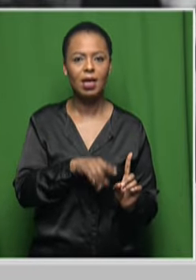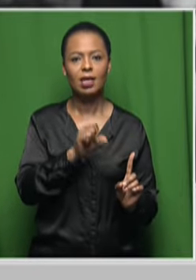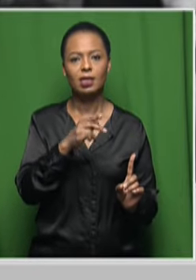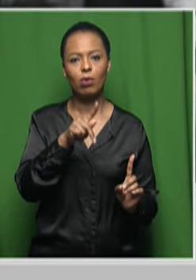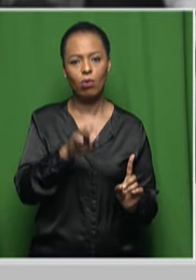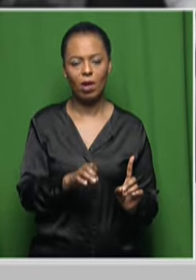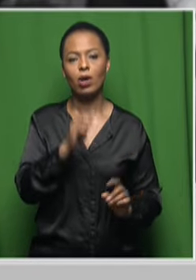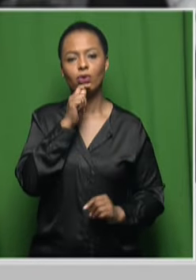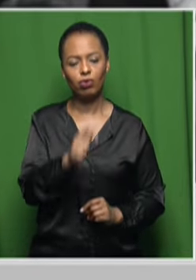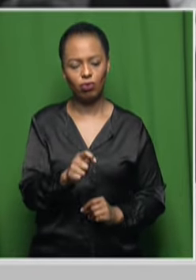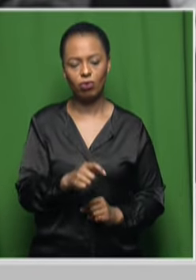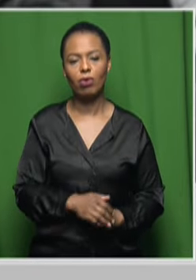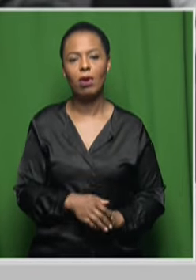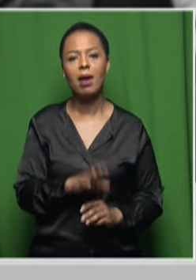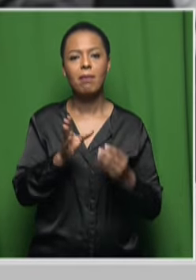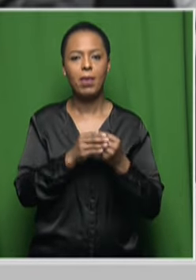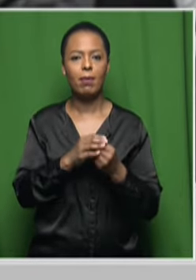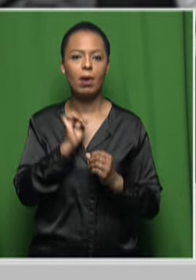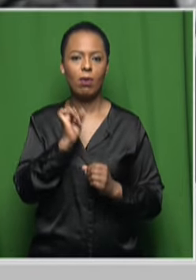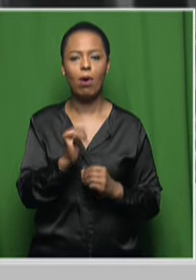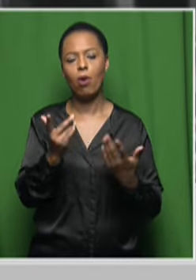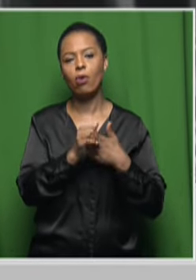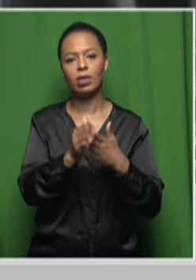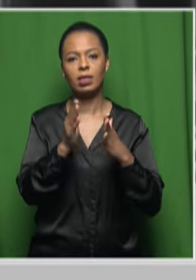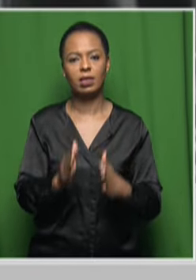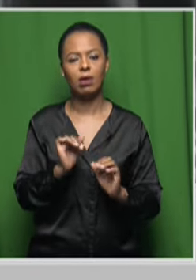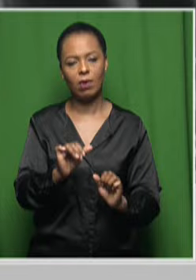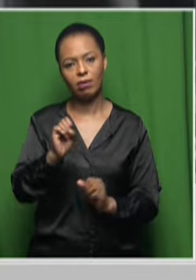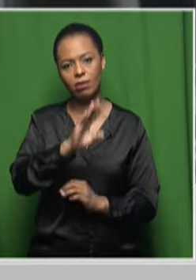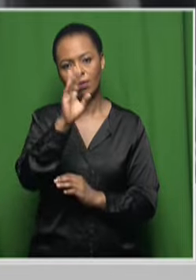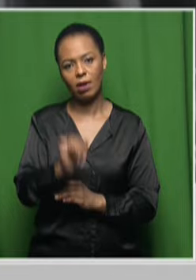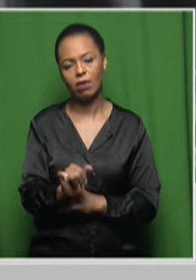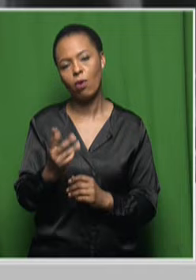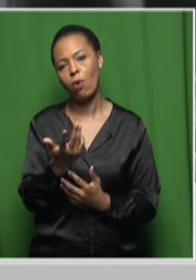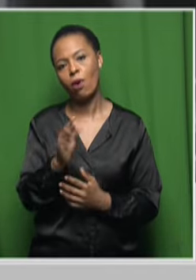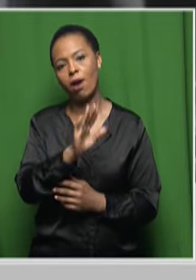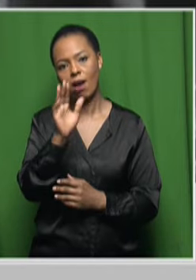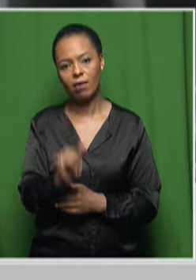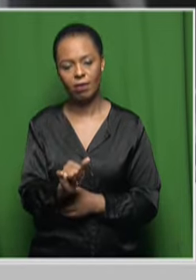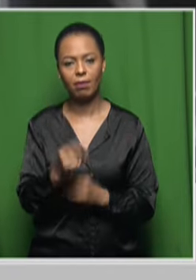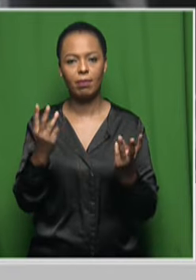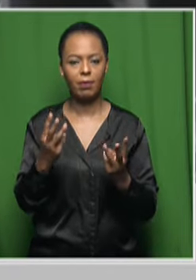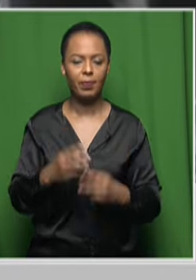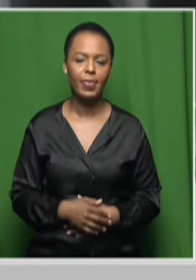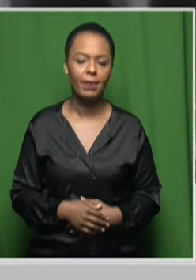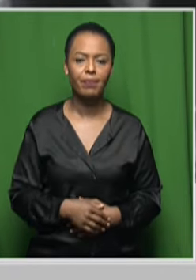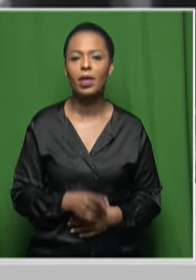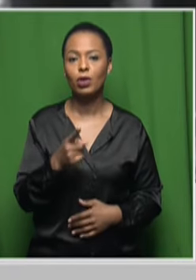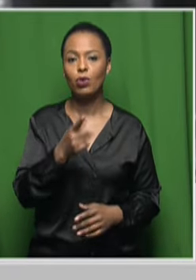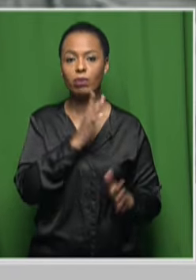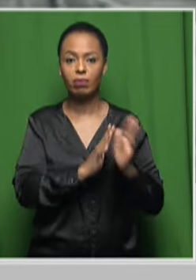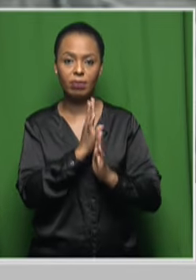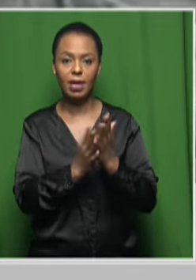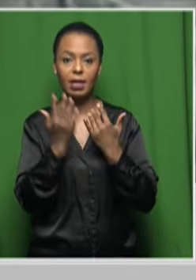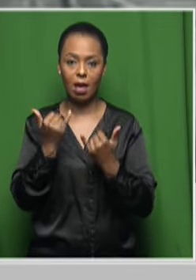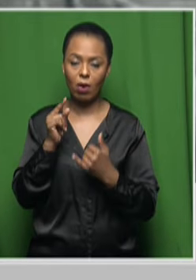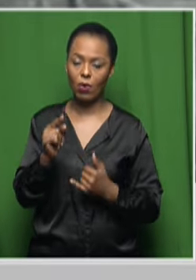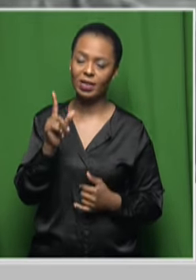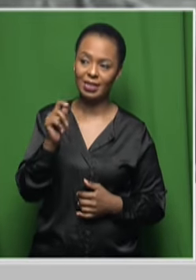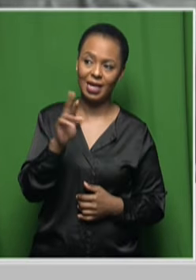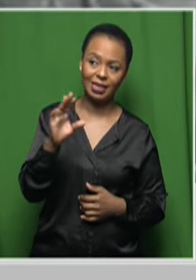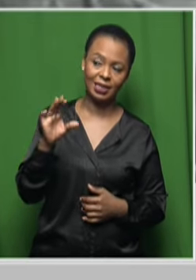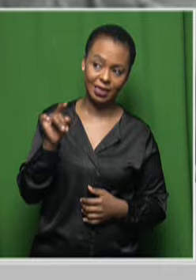African people. So I want to take us just a little bit of a step backwards, because you mentioned the TRC